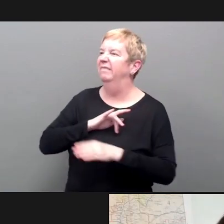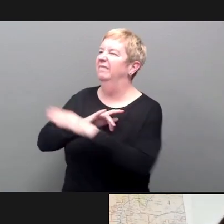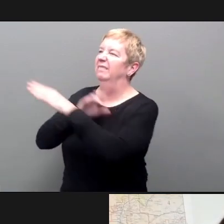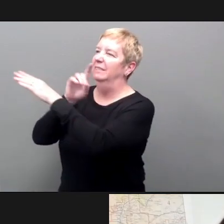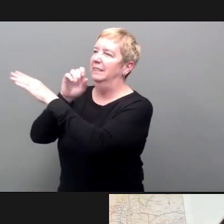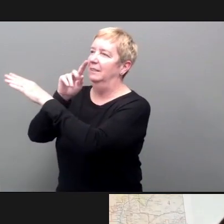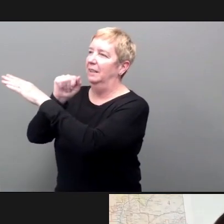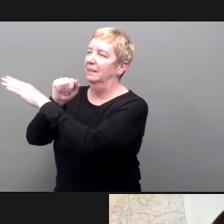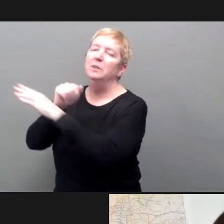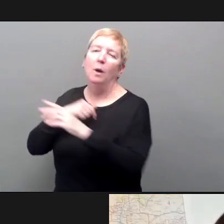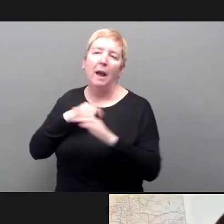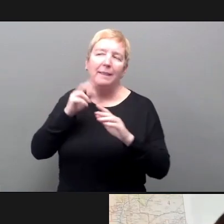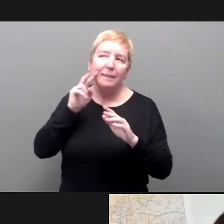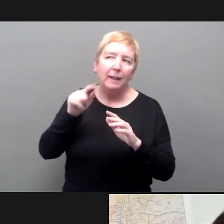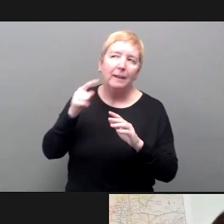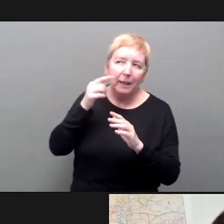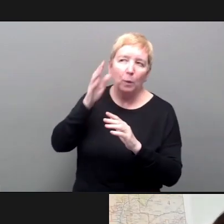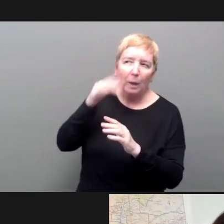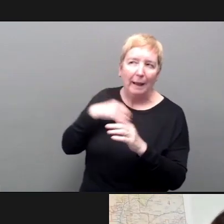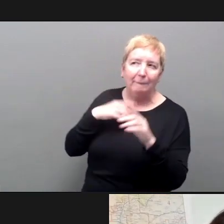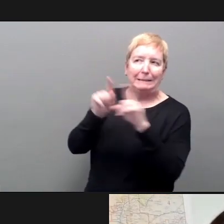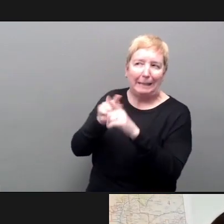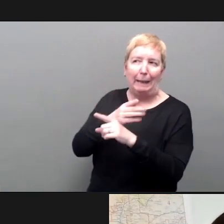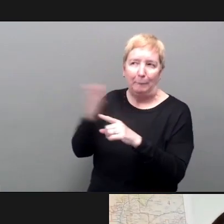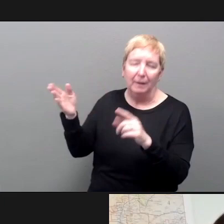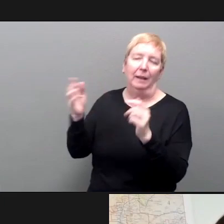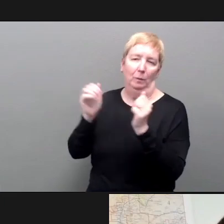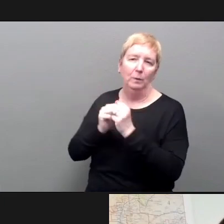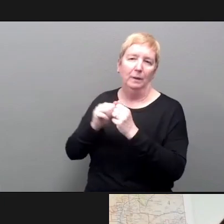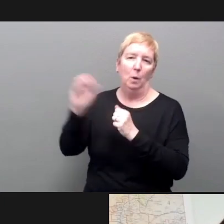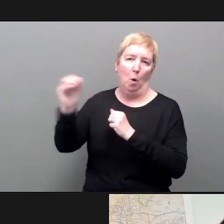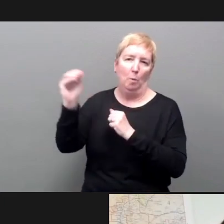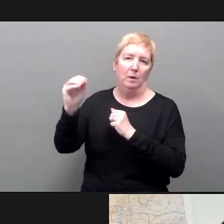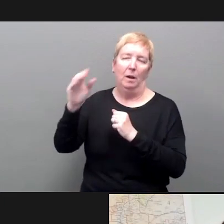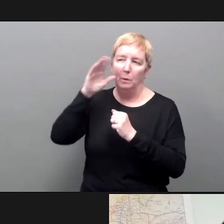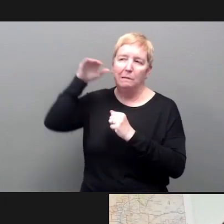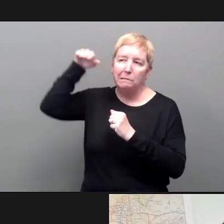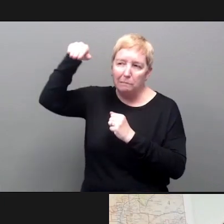Be safe. No, be extra safe and stick with us for another 6 weeks. Thank you.